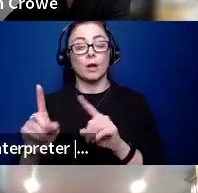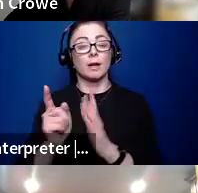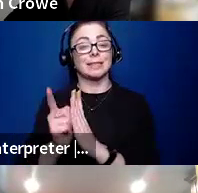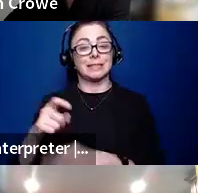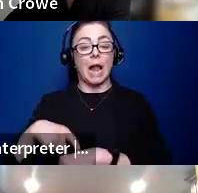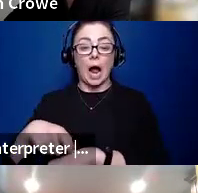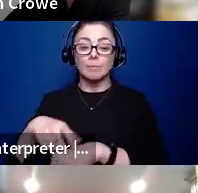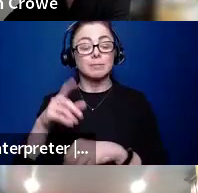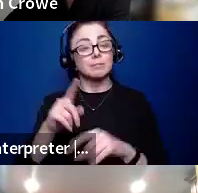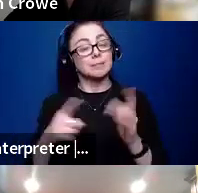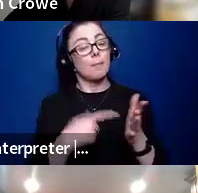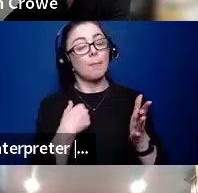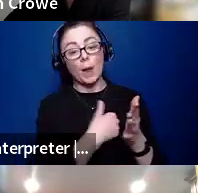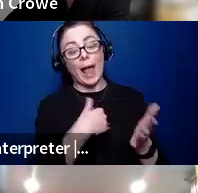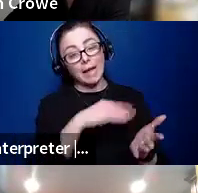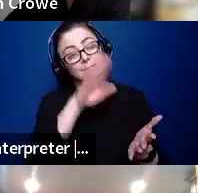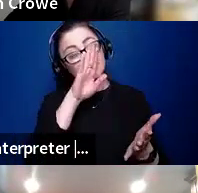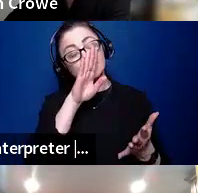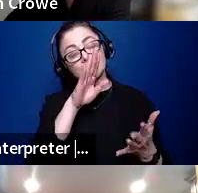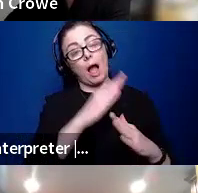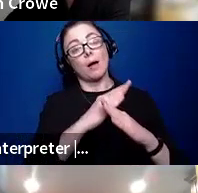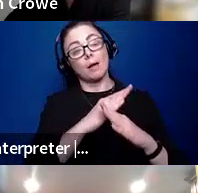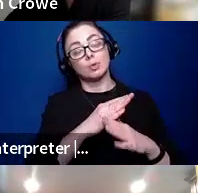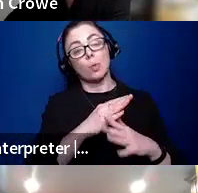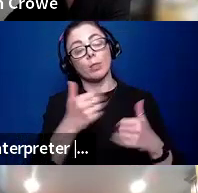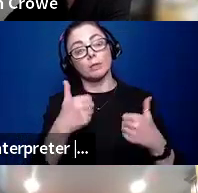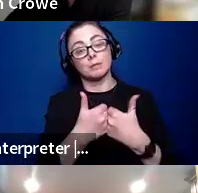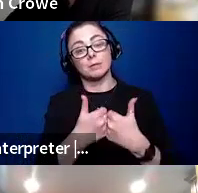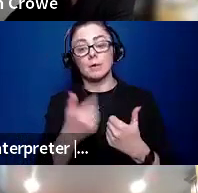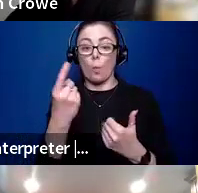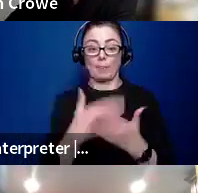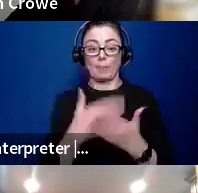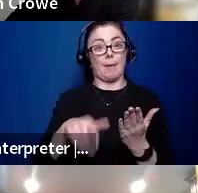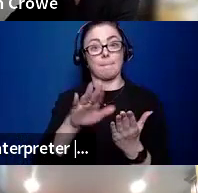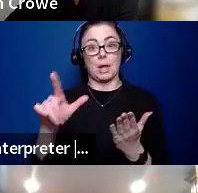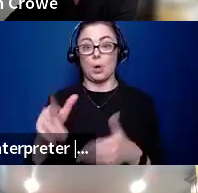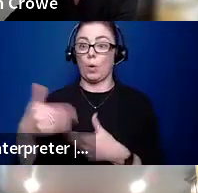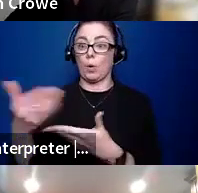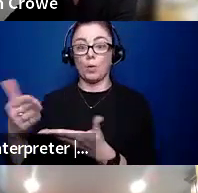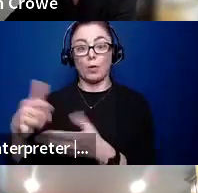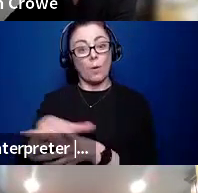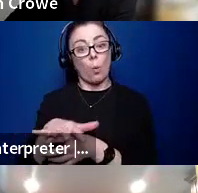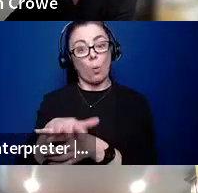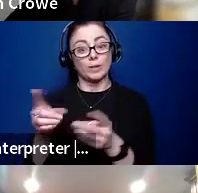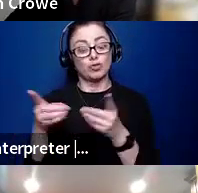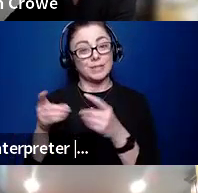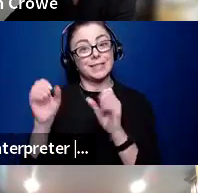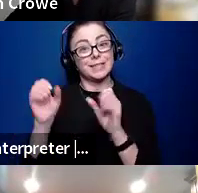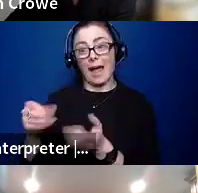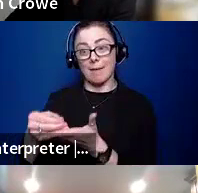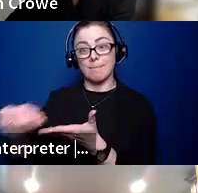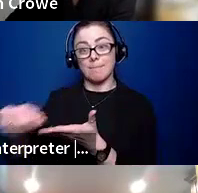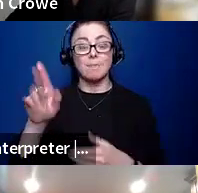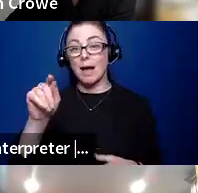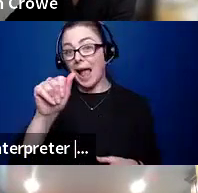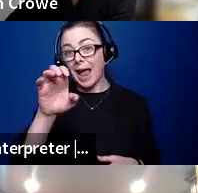And at that, you know, one of the things in this bill proposes that, you know, the local districts can now buy, but it is the AEA professionals right now that have